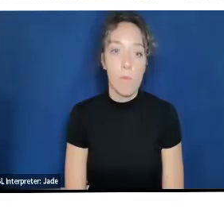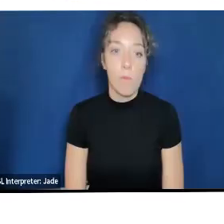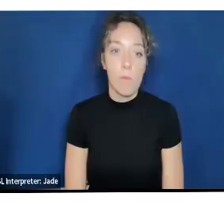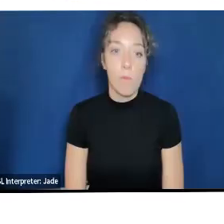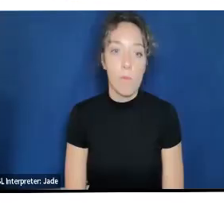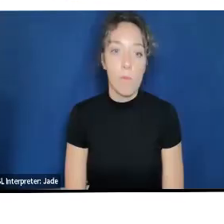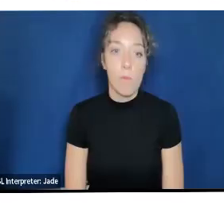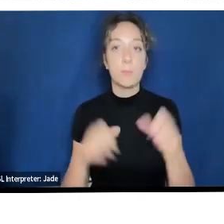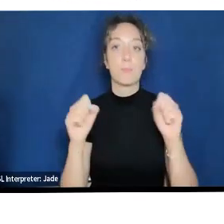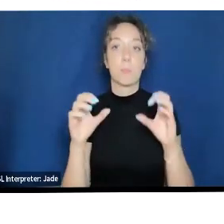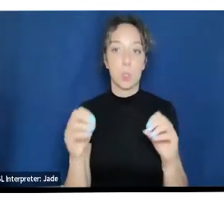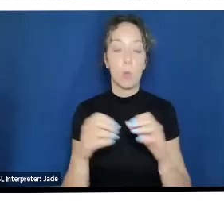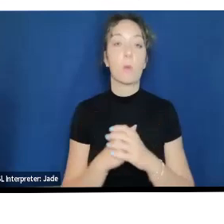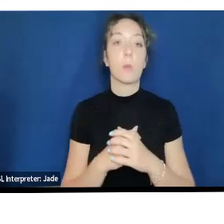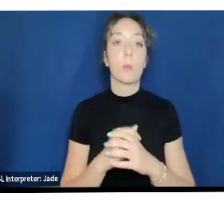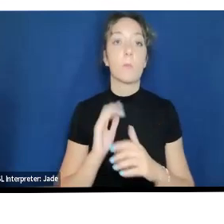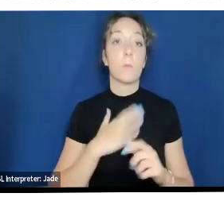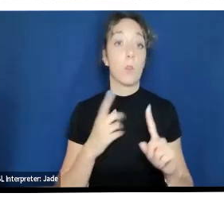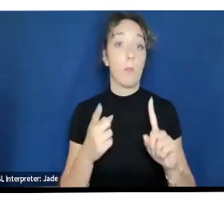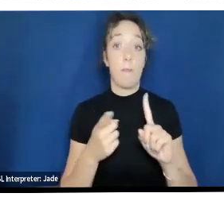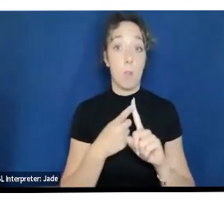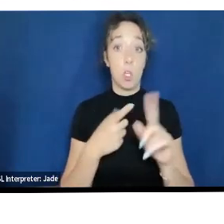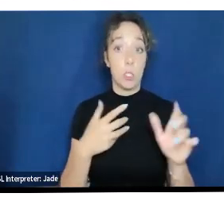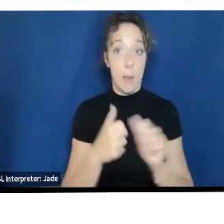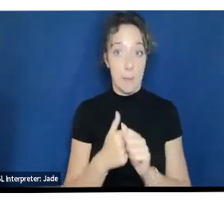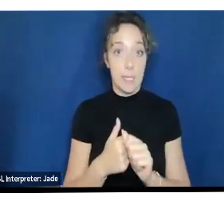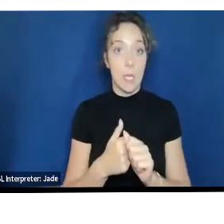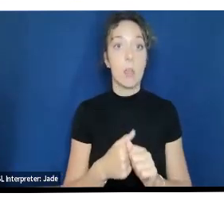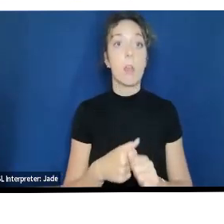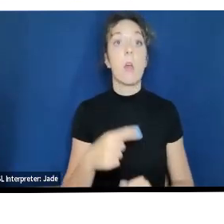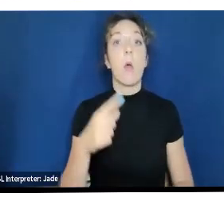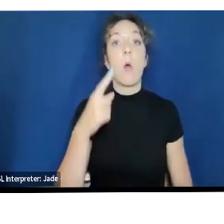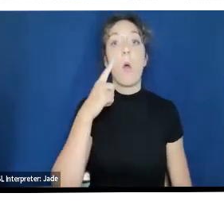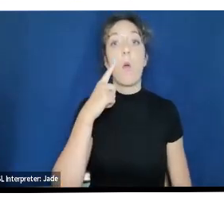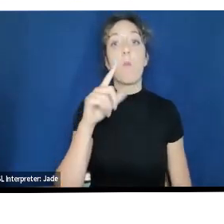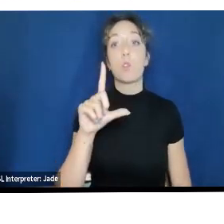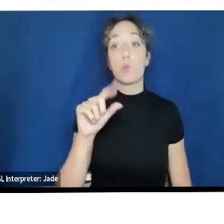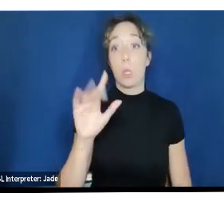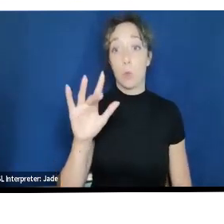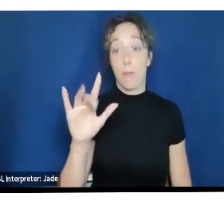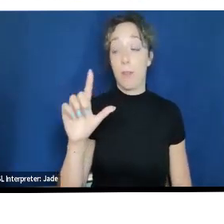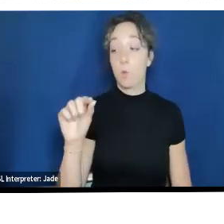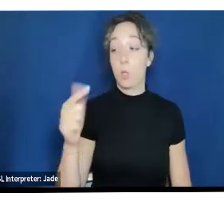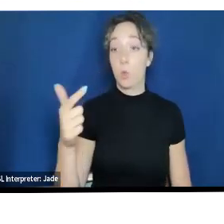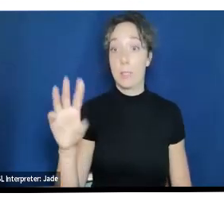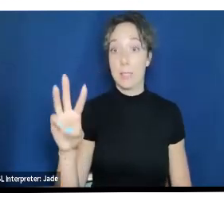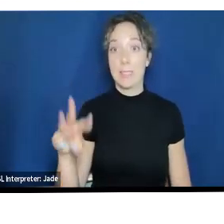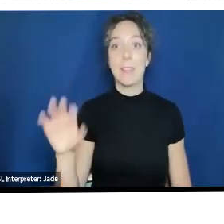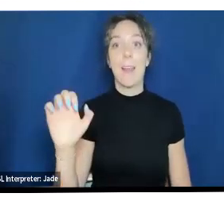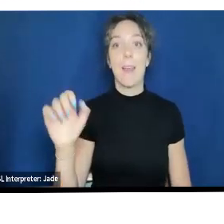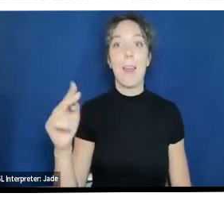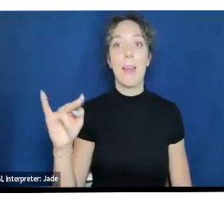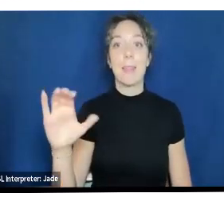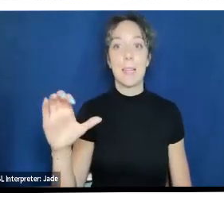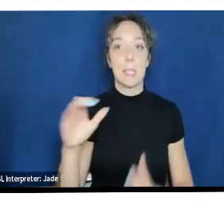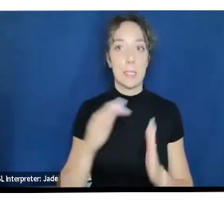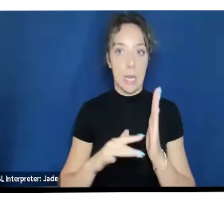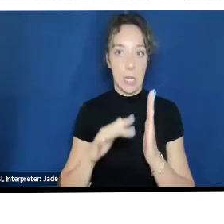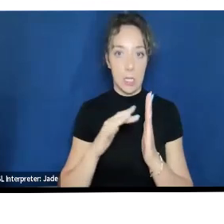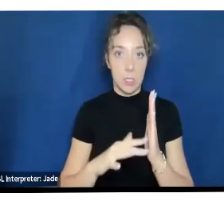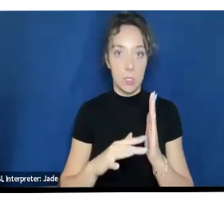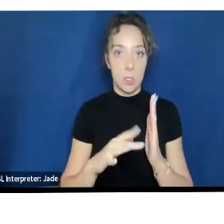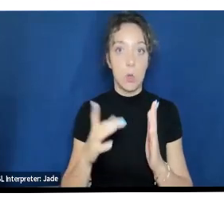So our first update is for 25-26 is for ethnic studies. We've